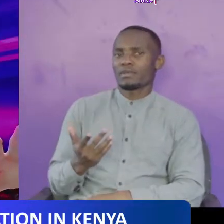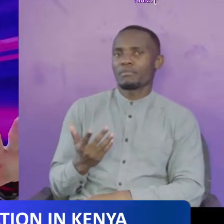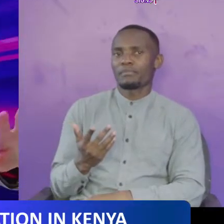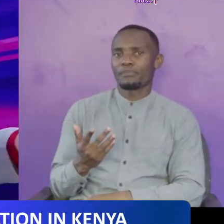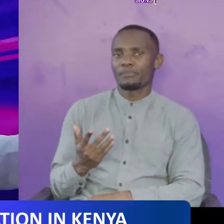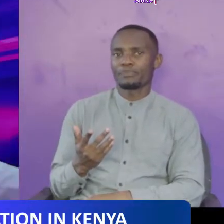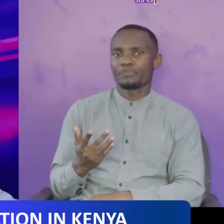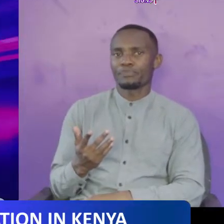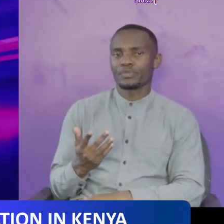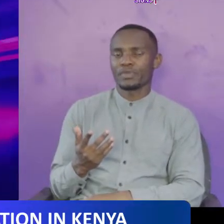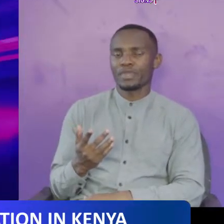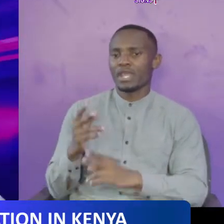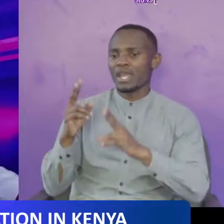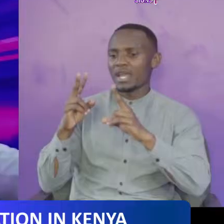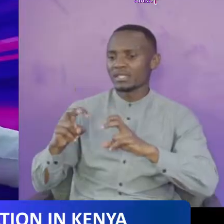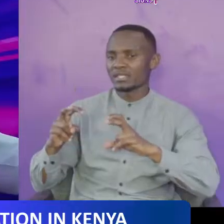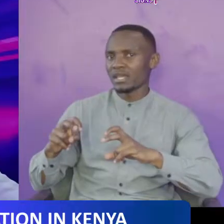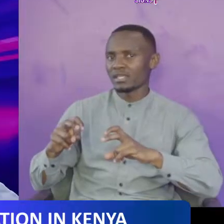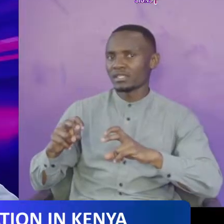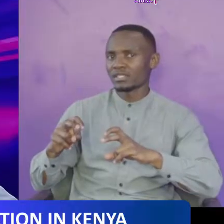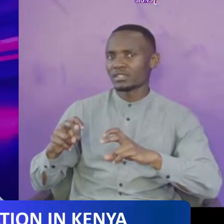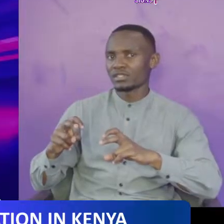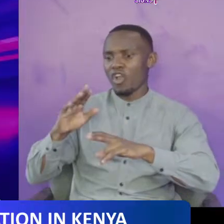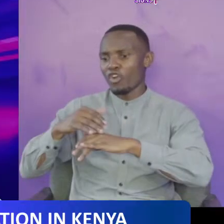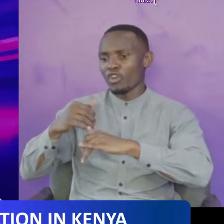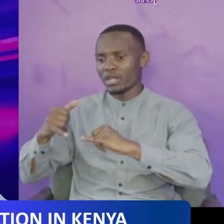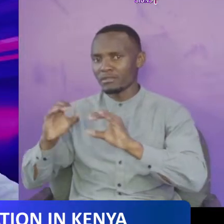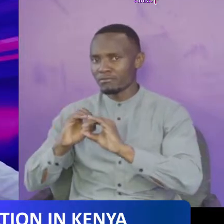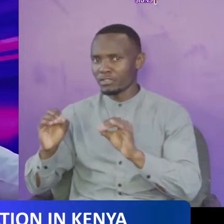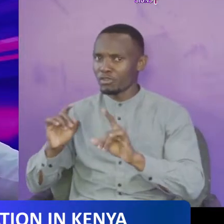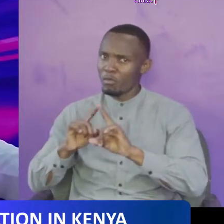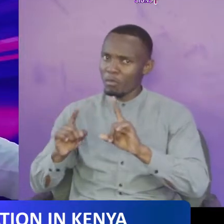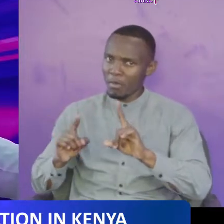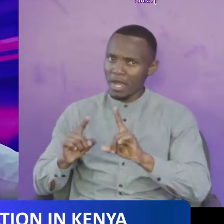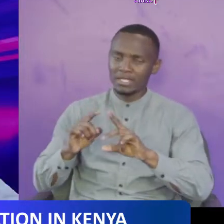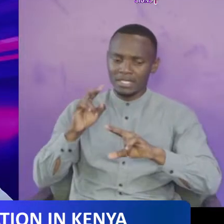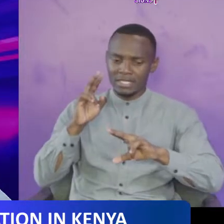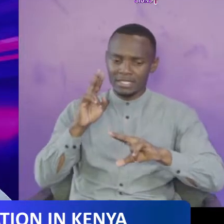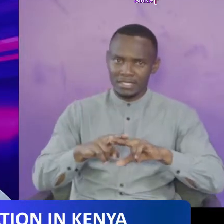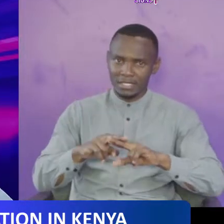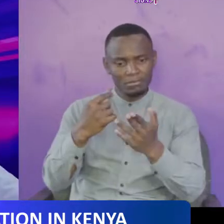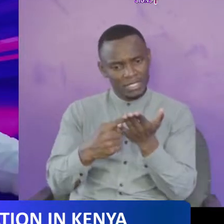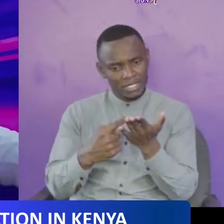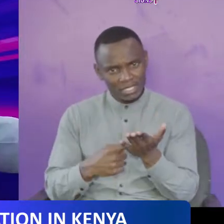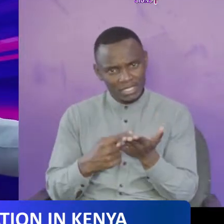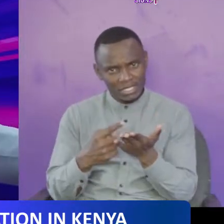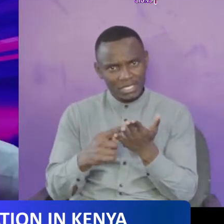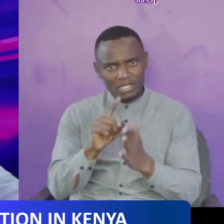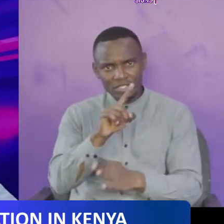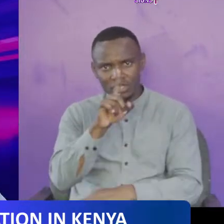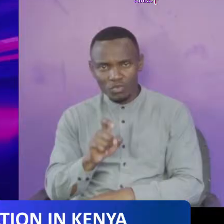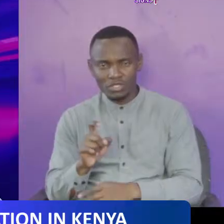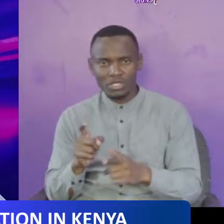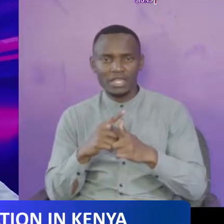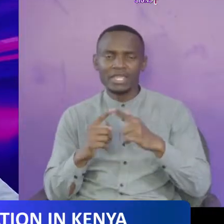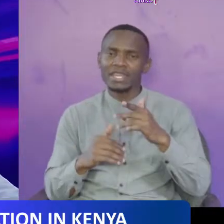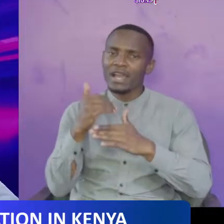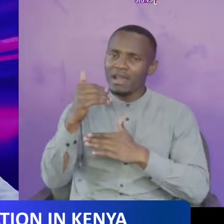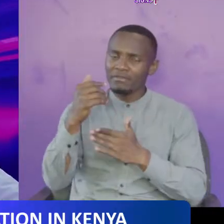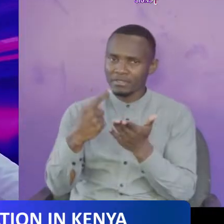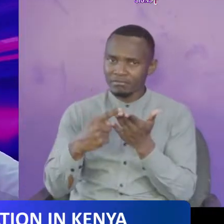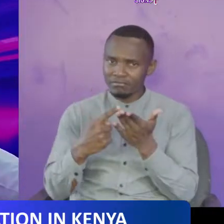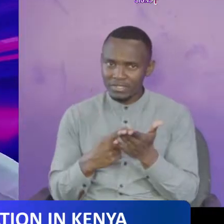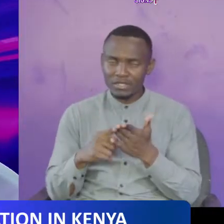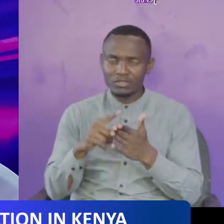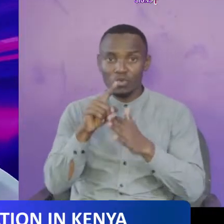go search on the web, but sit amongst yourselves, discuss the questions, and after you've discussed whatever you've